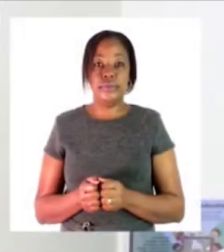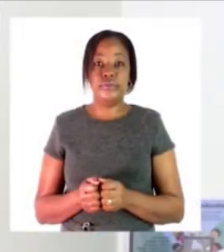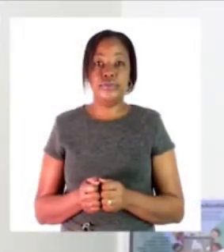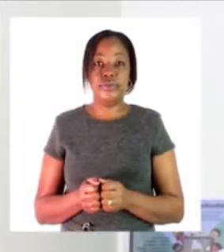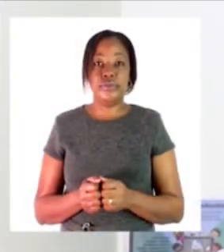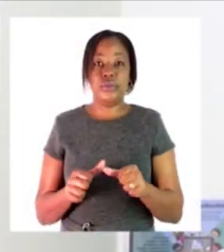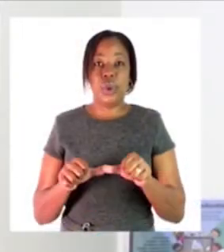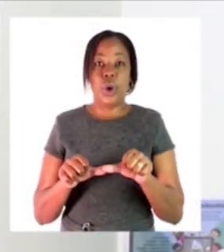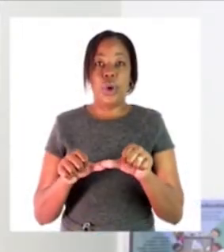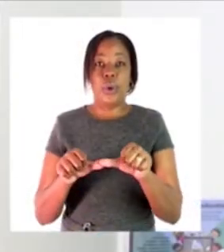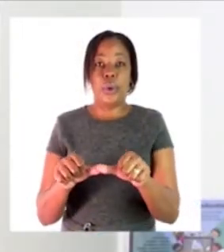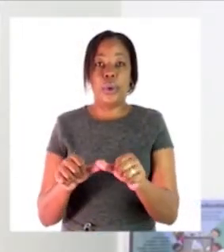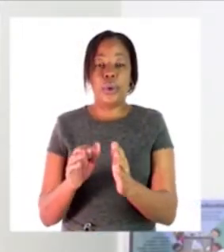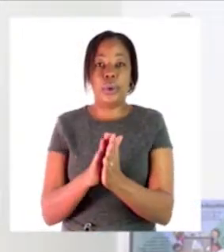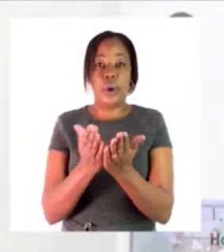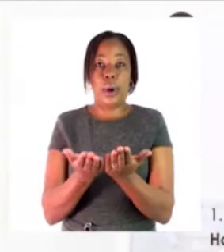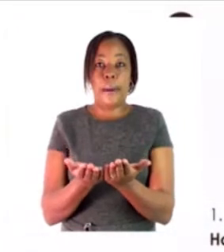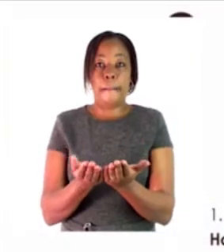Let's go to page 8.